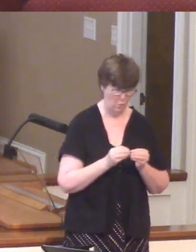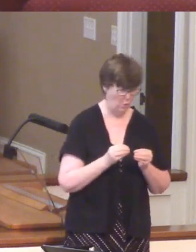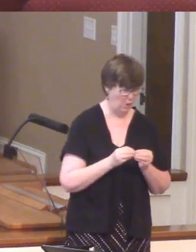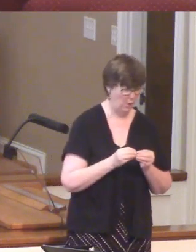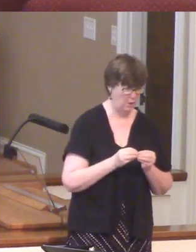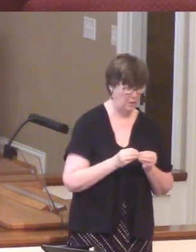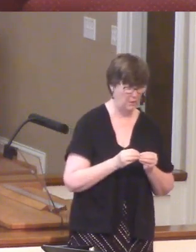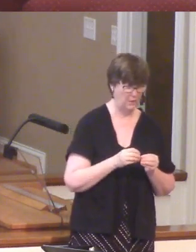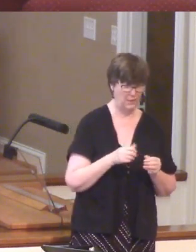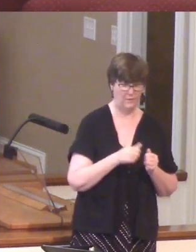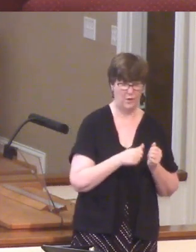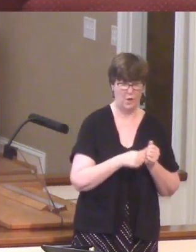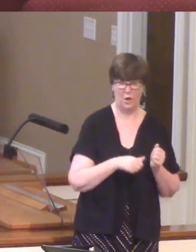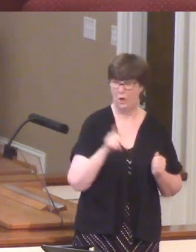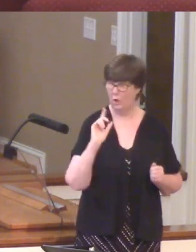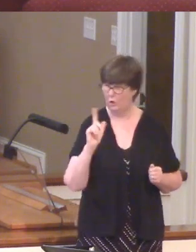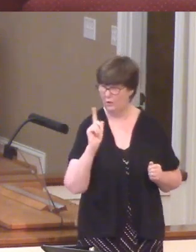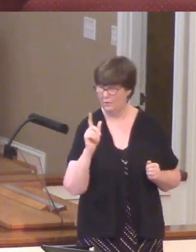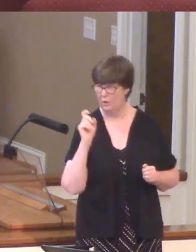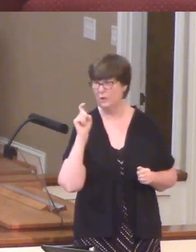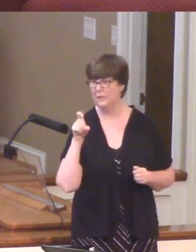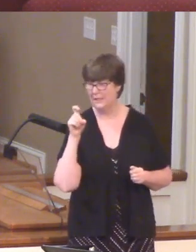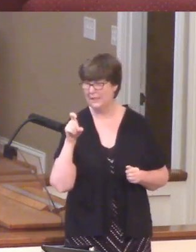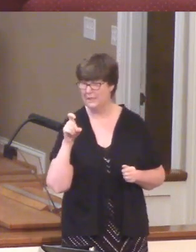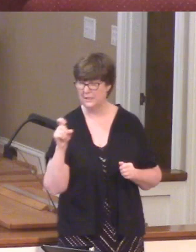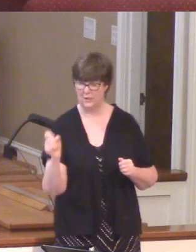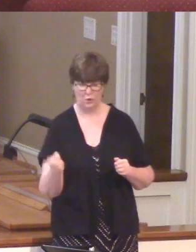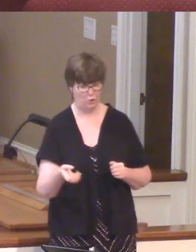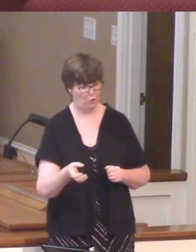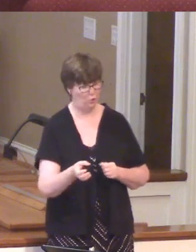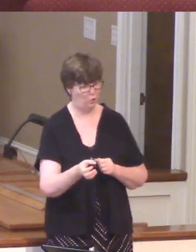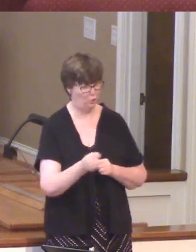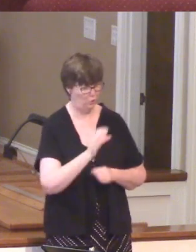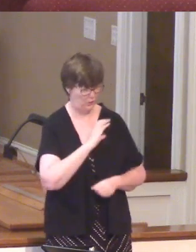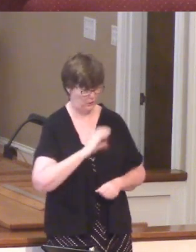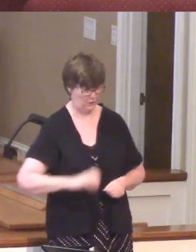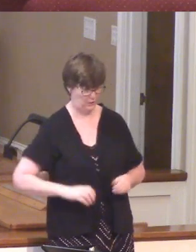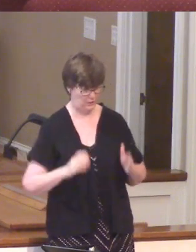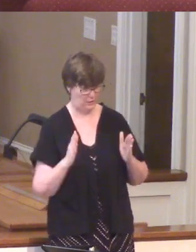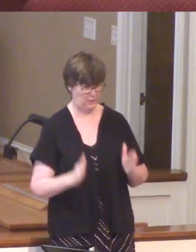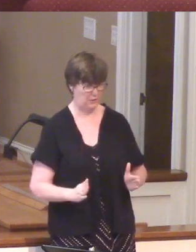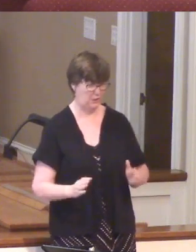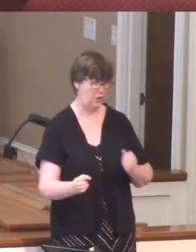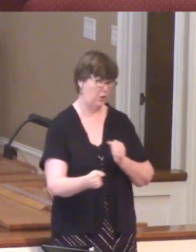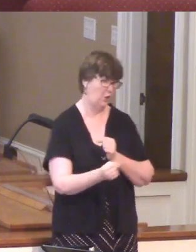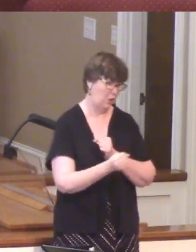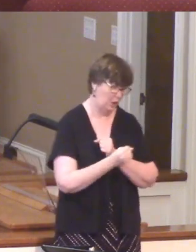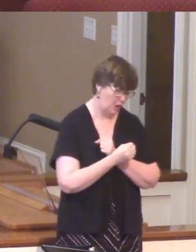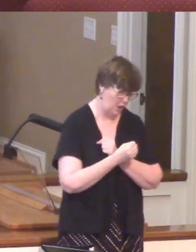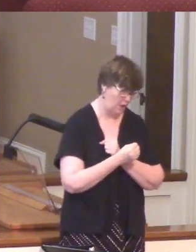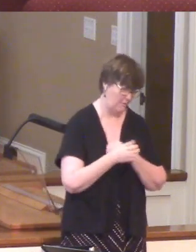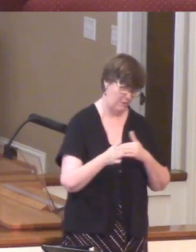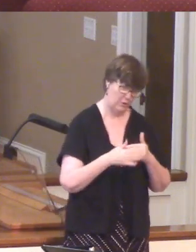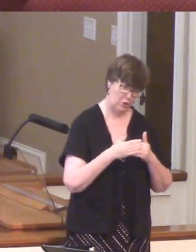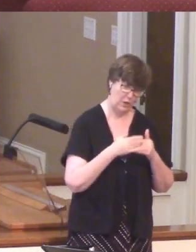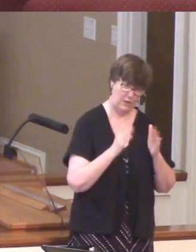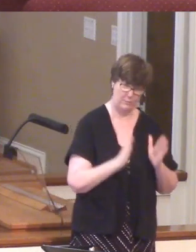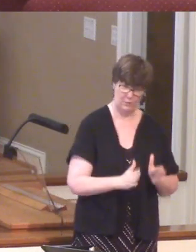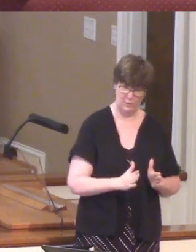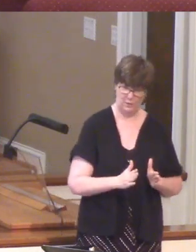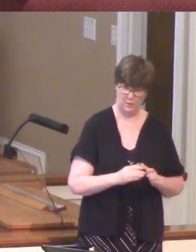our city needs Christians who love God enough to love their neighbors. Our